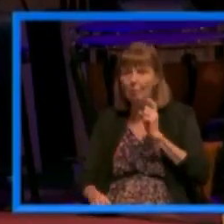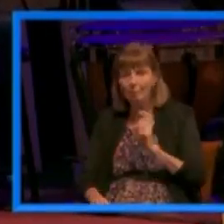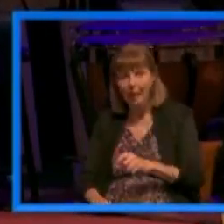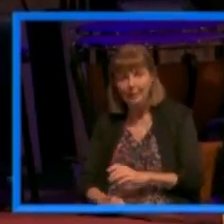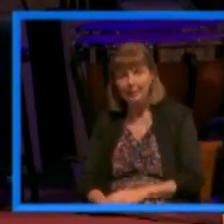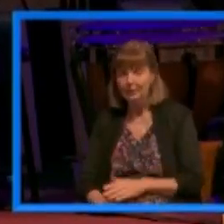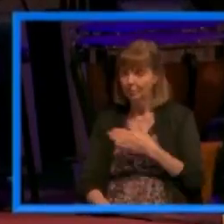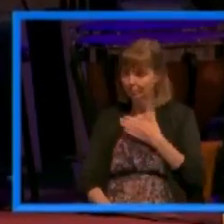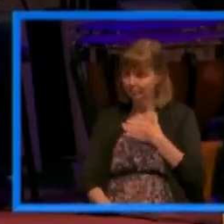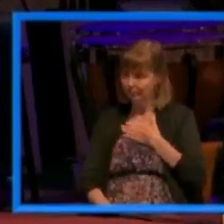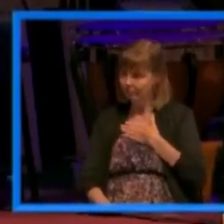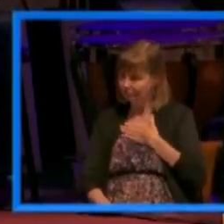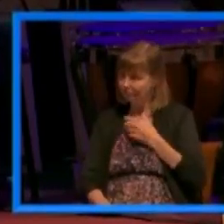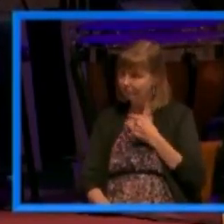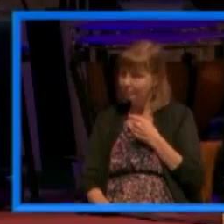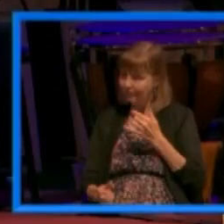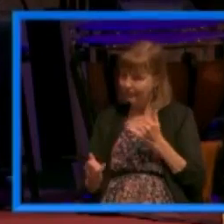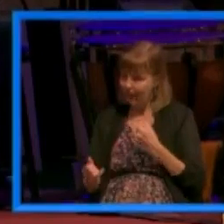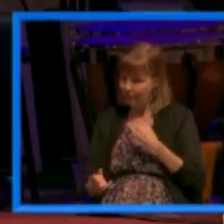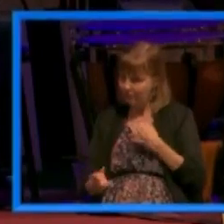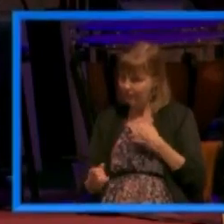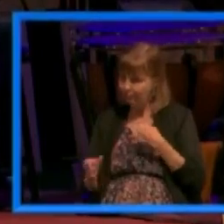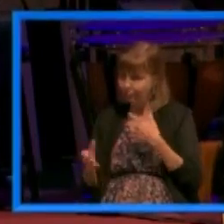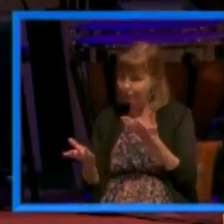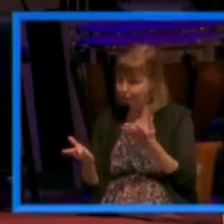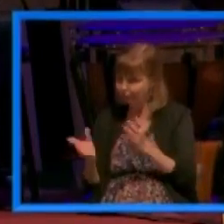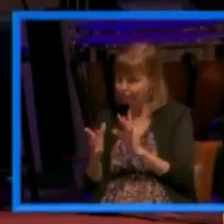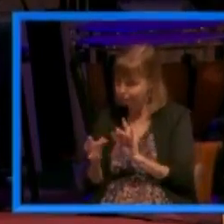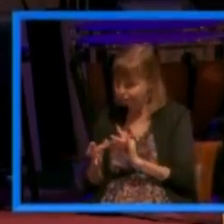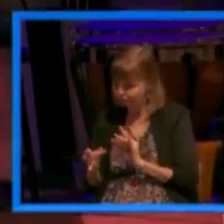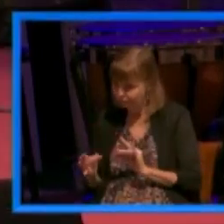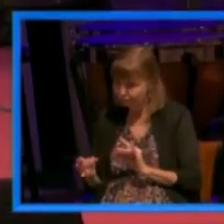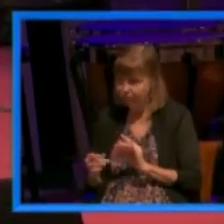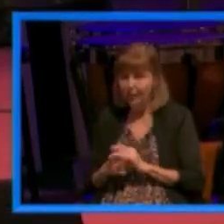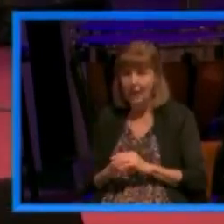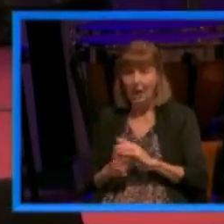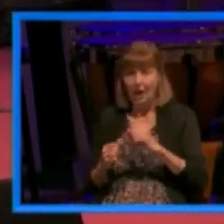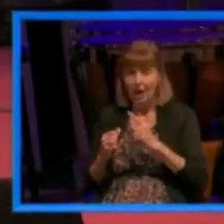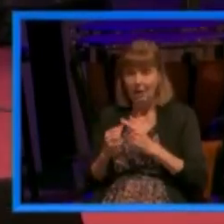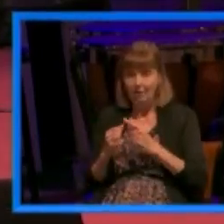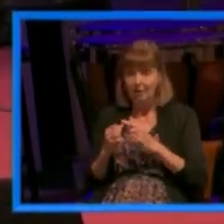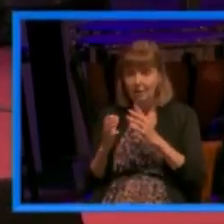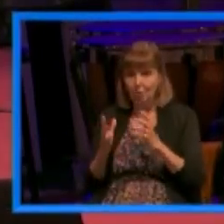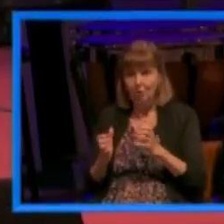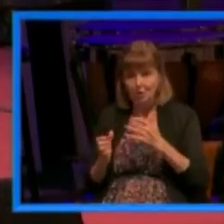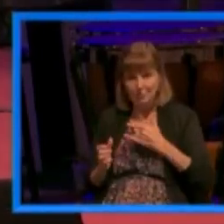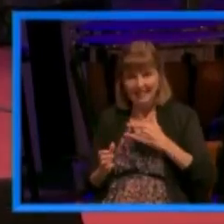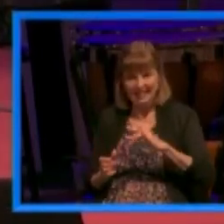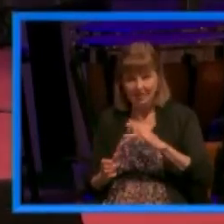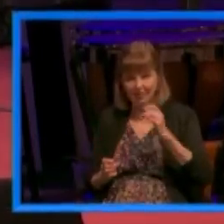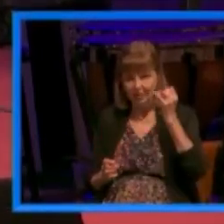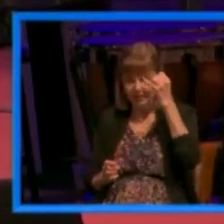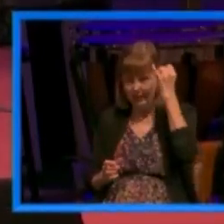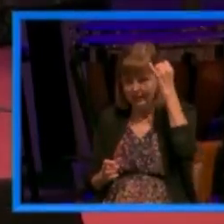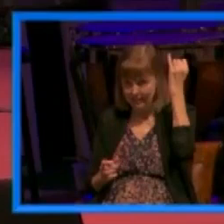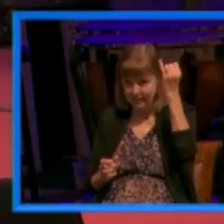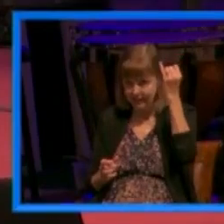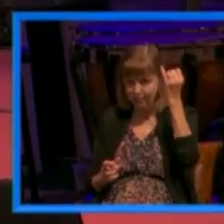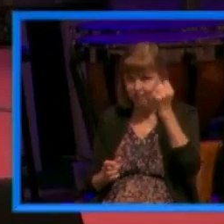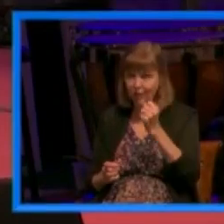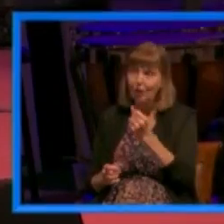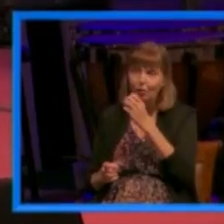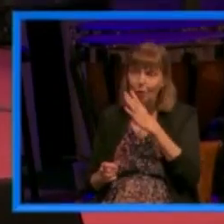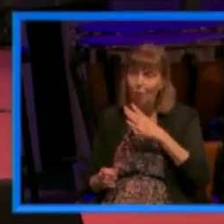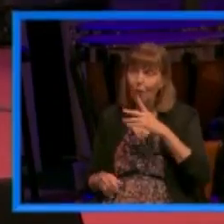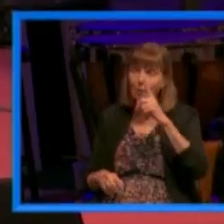here when we look at this text. The first one is I want to be very sensitive to the idea of infertility.